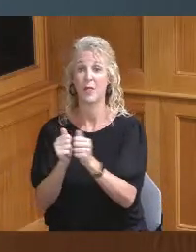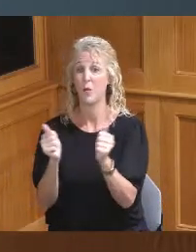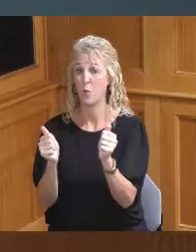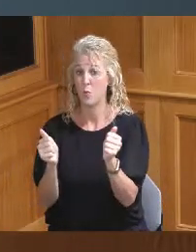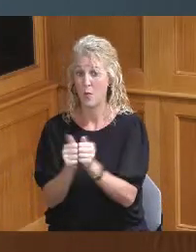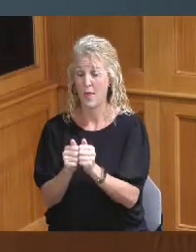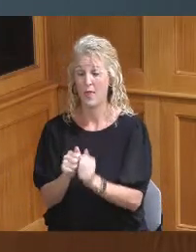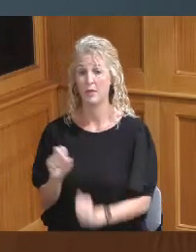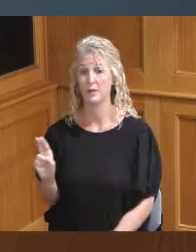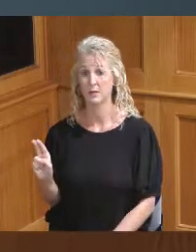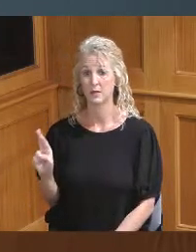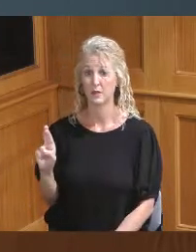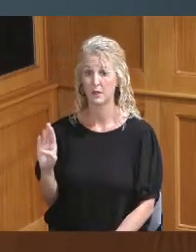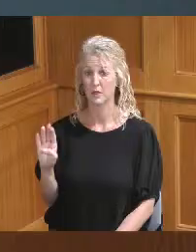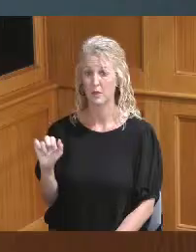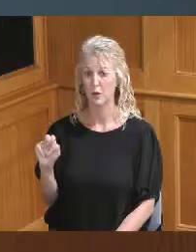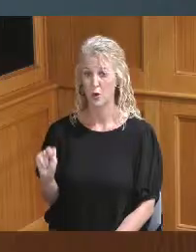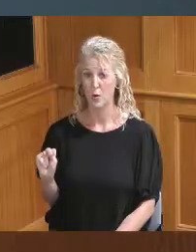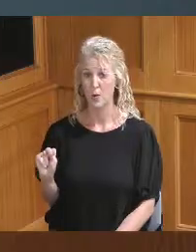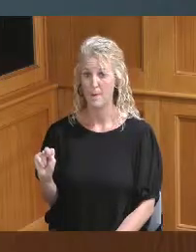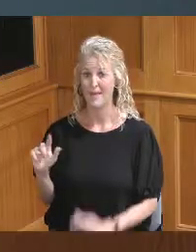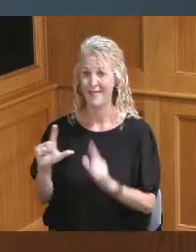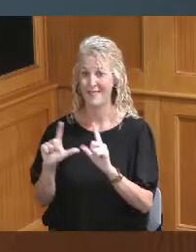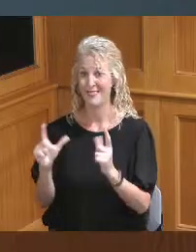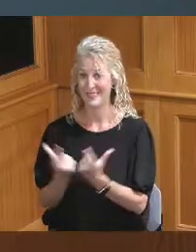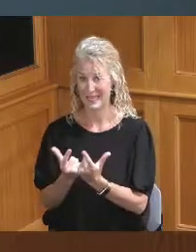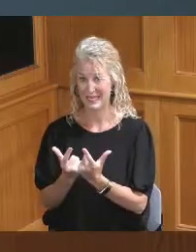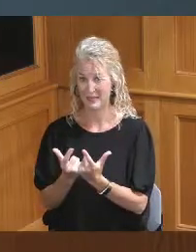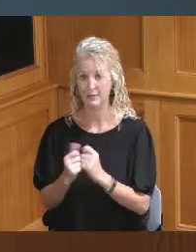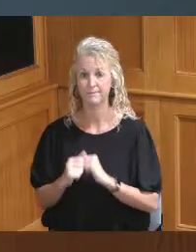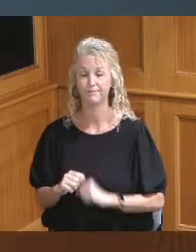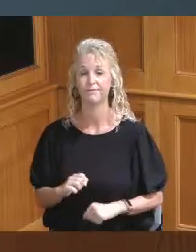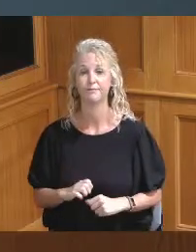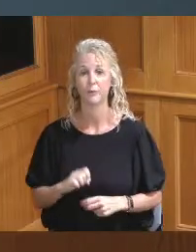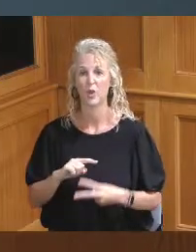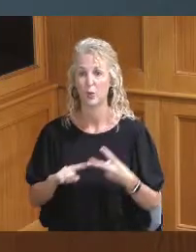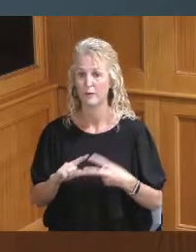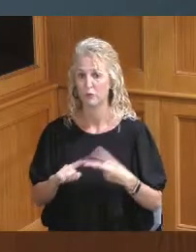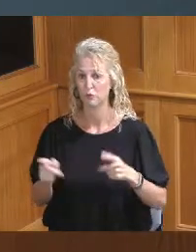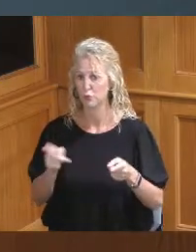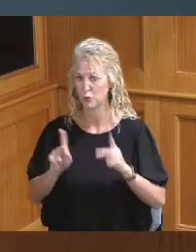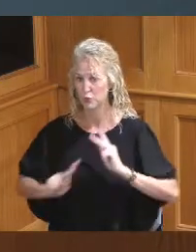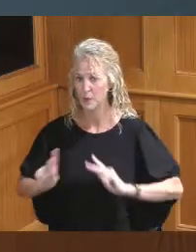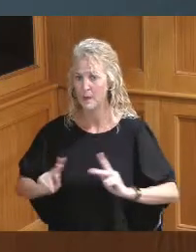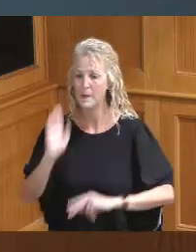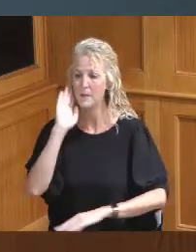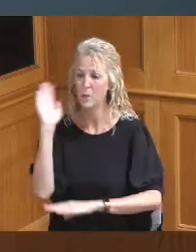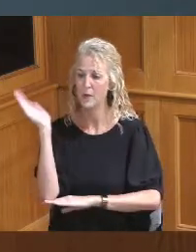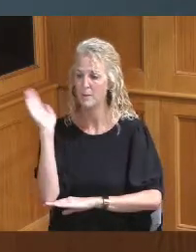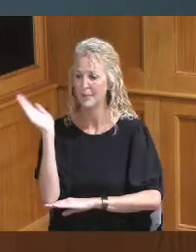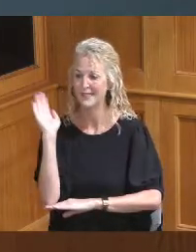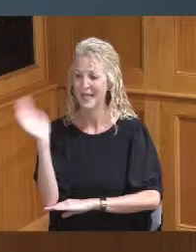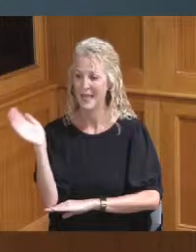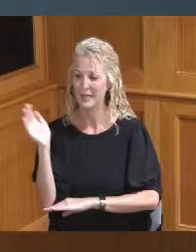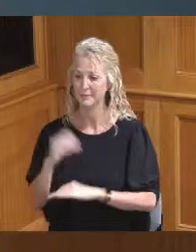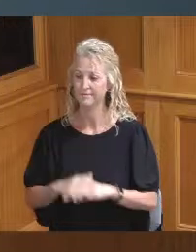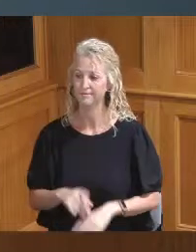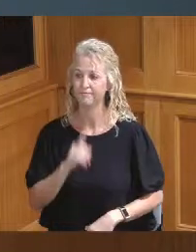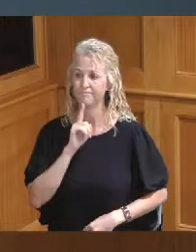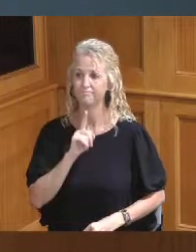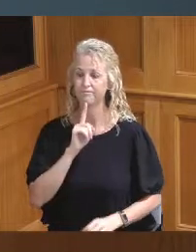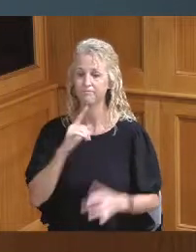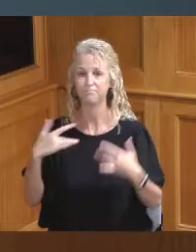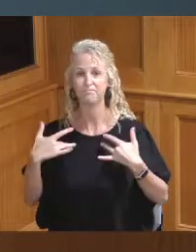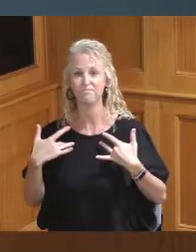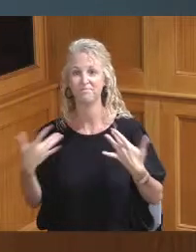So we've got Ebony Young, who is the Senior VP of Impact here, and Dusty Bryant, the Director of Workforce Innovation. And we are very much